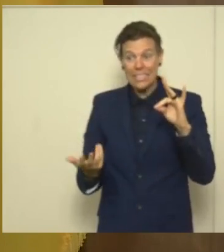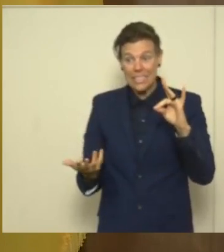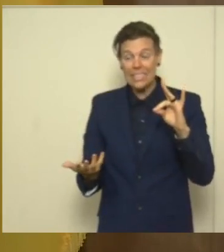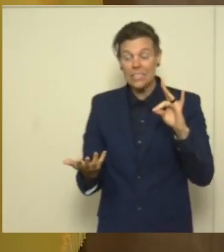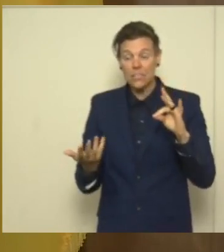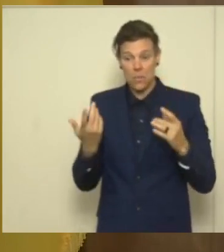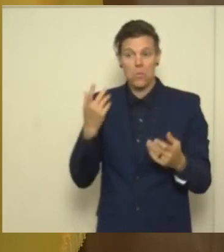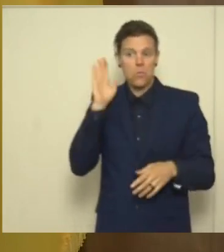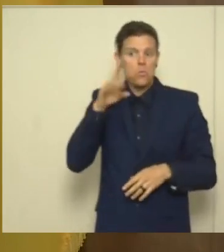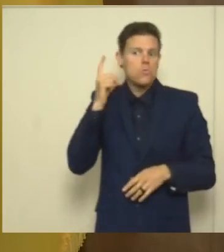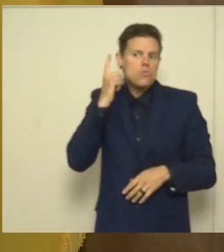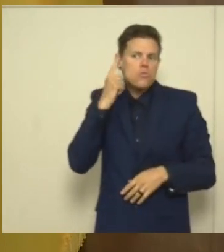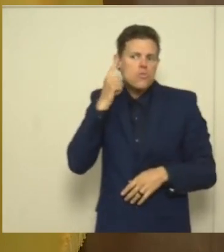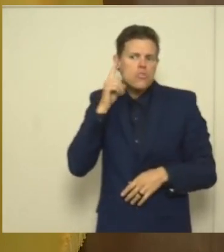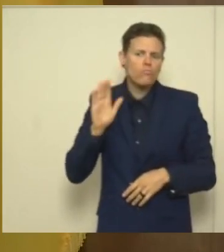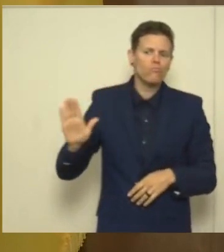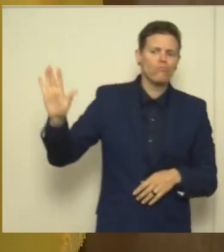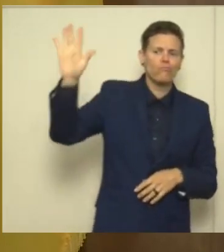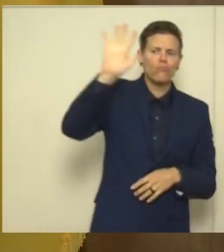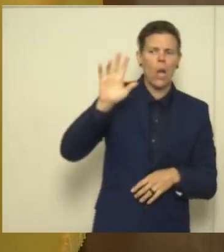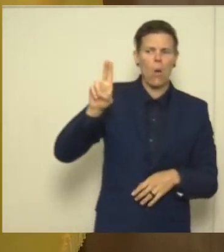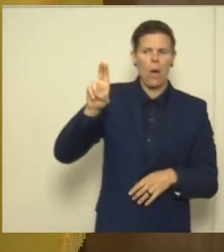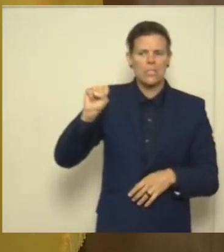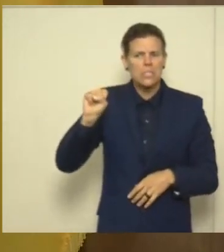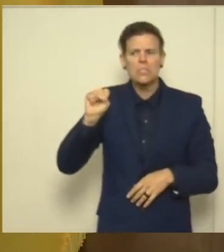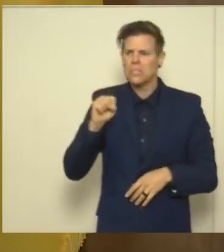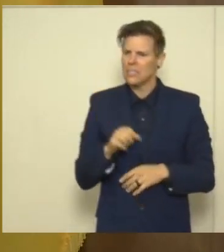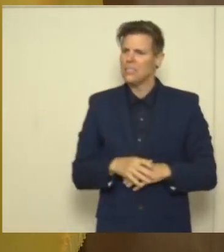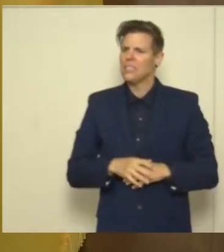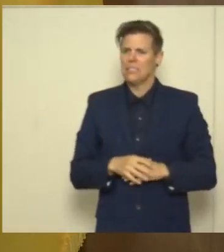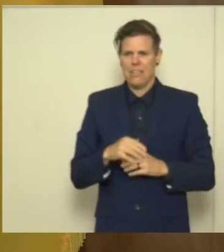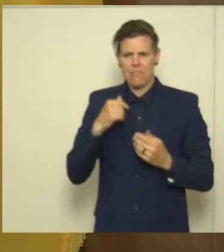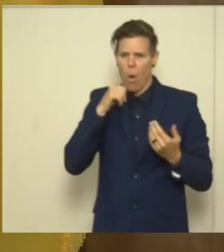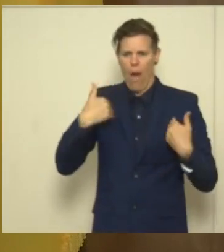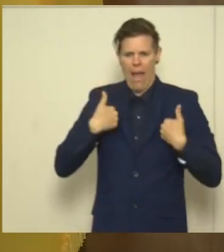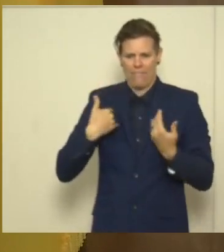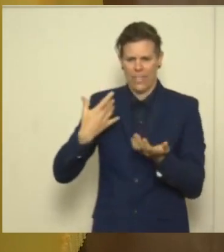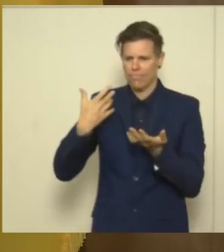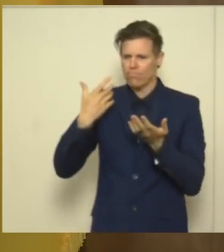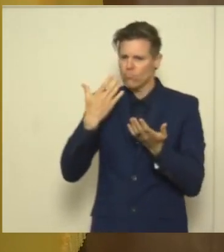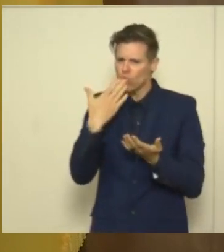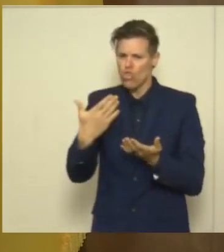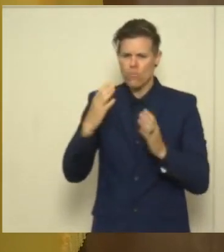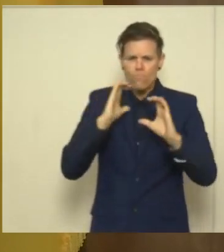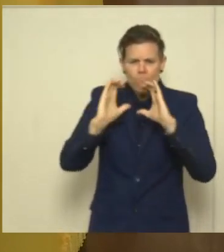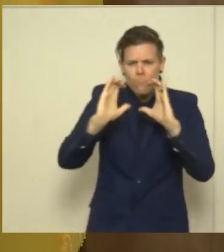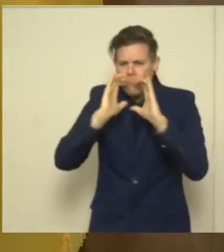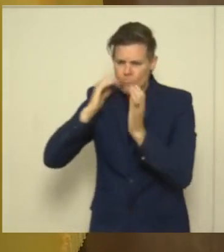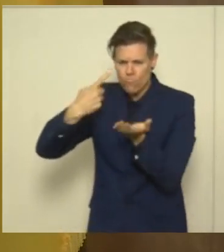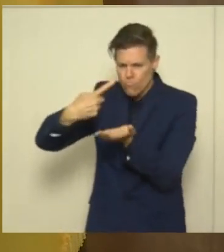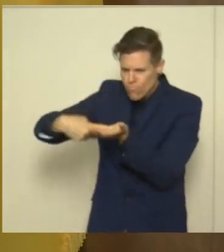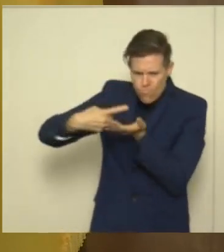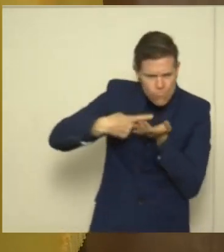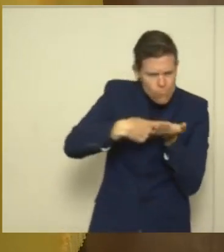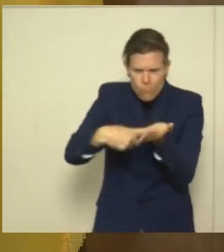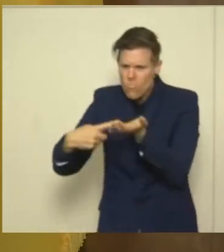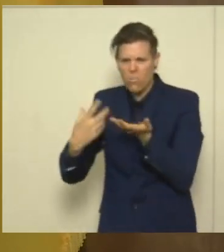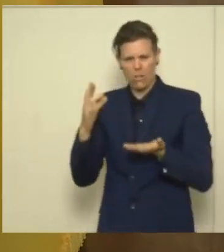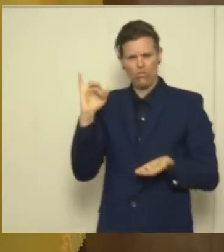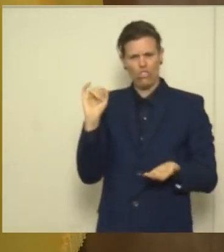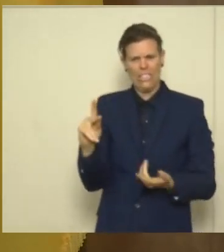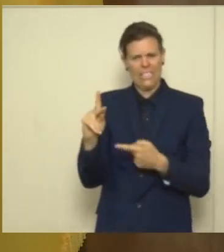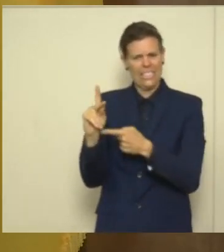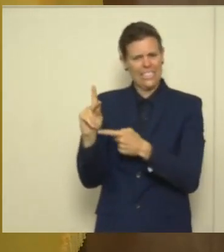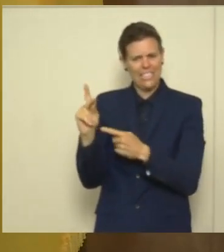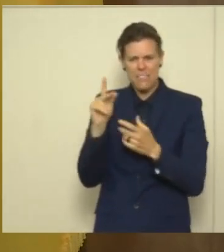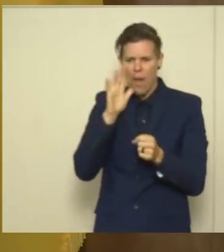really talking about the risks. One case, one person gets really sick, one person may not